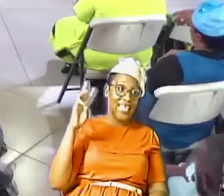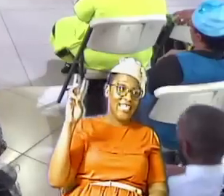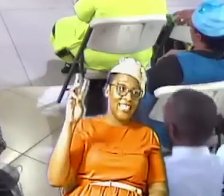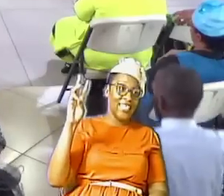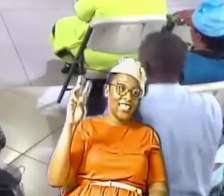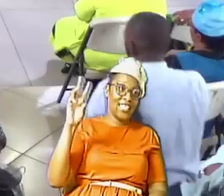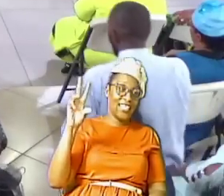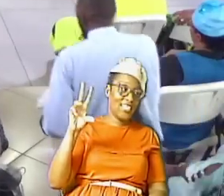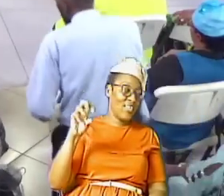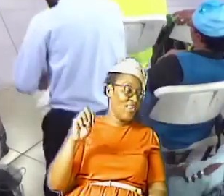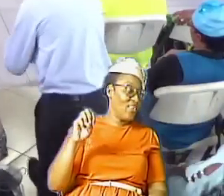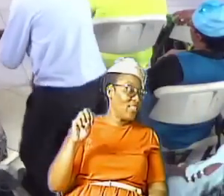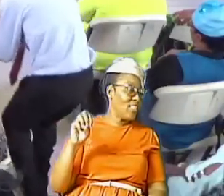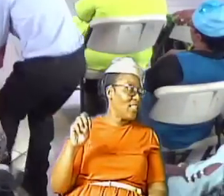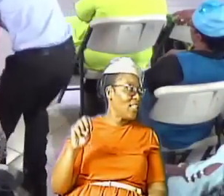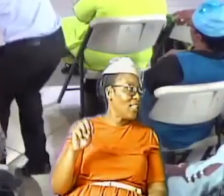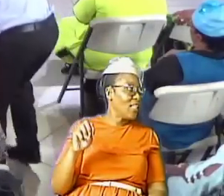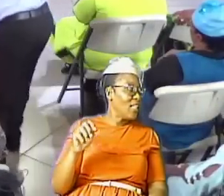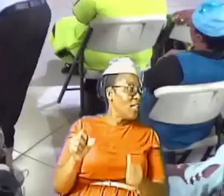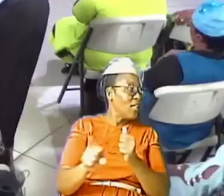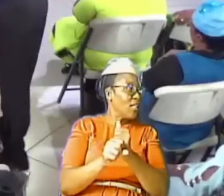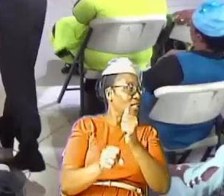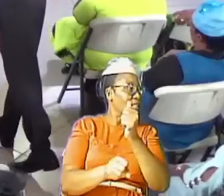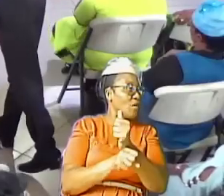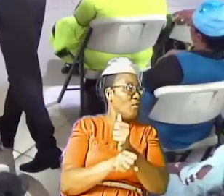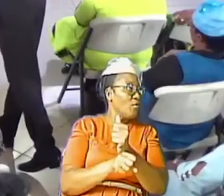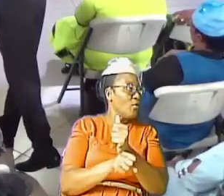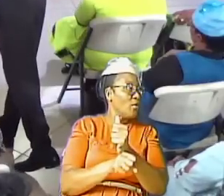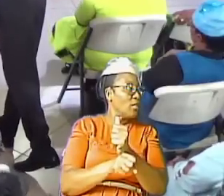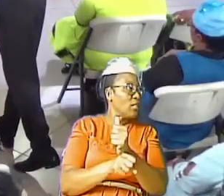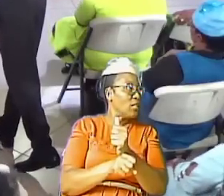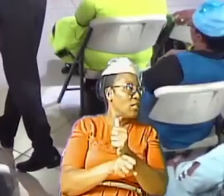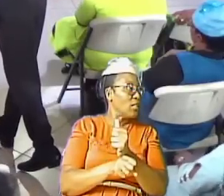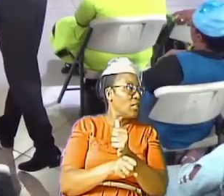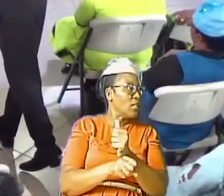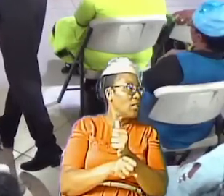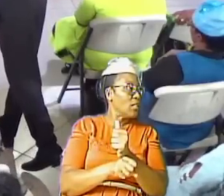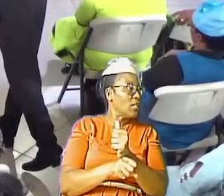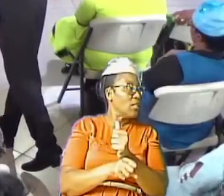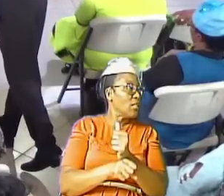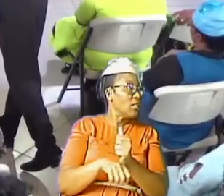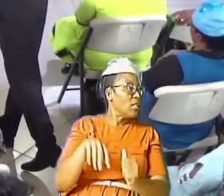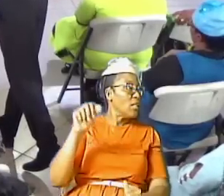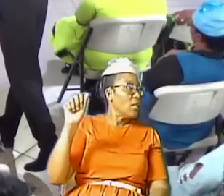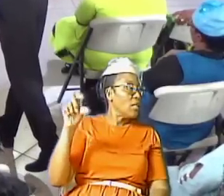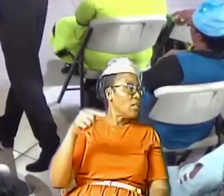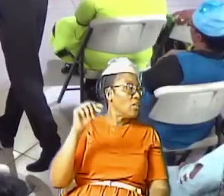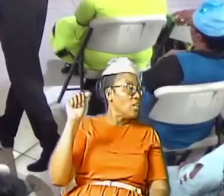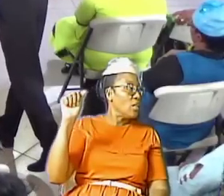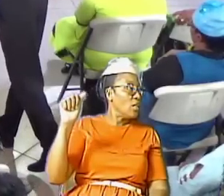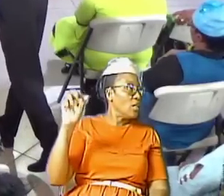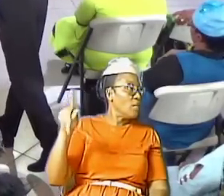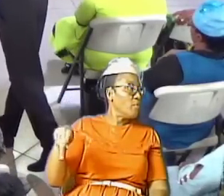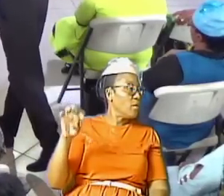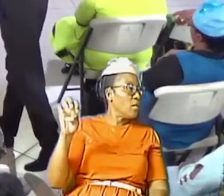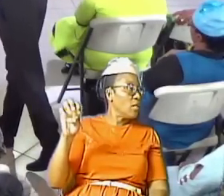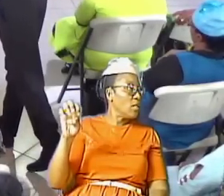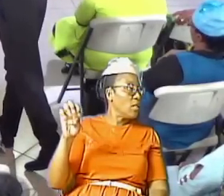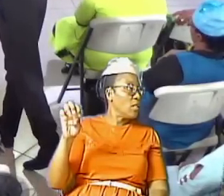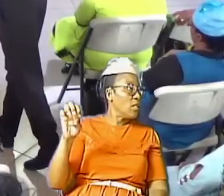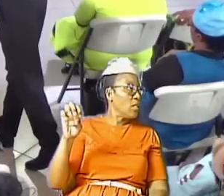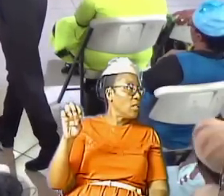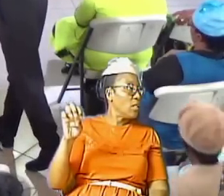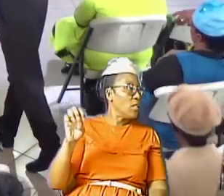We will be supporting Agape Ministries Yada this Friday, October 27th, at